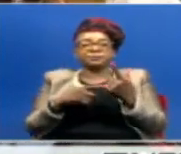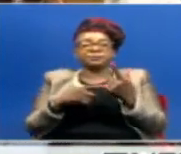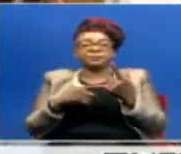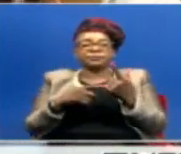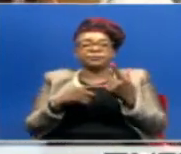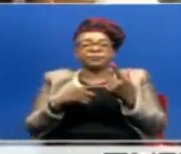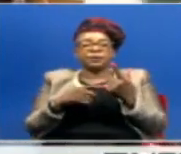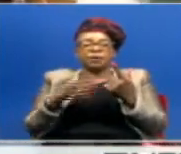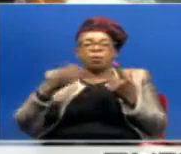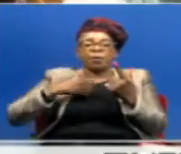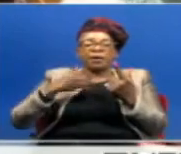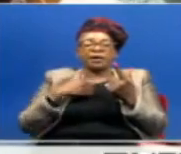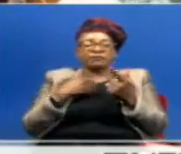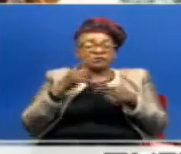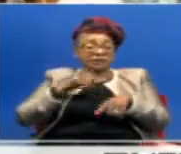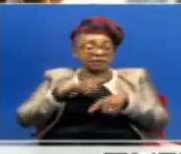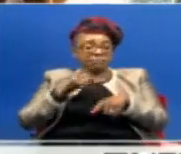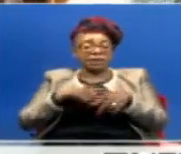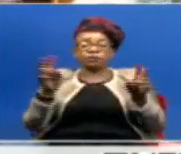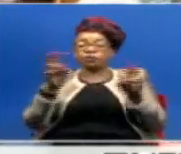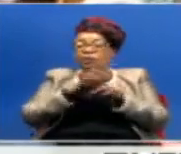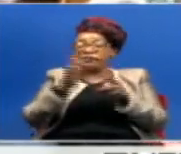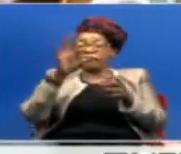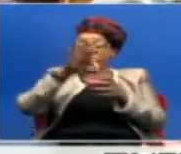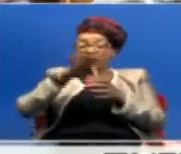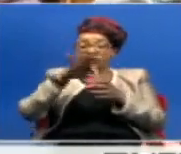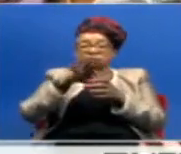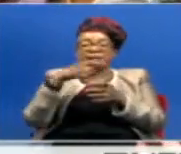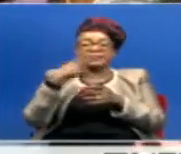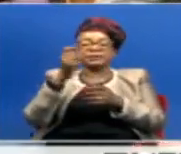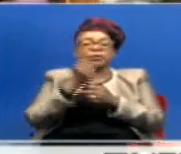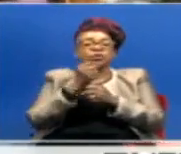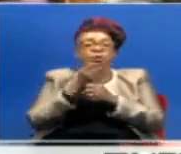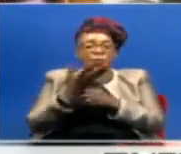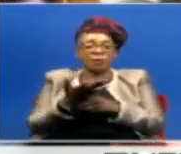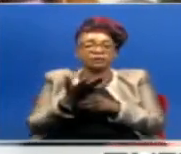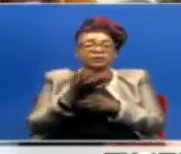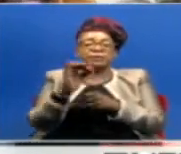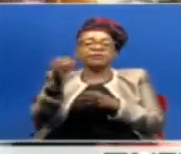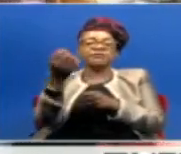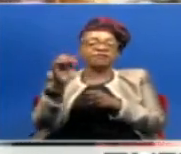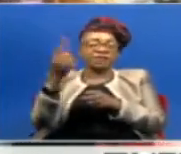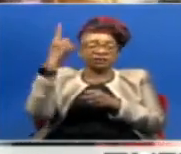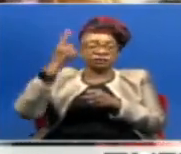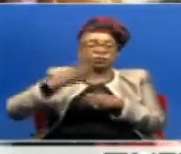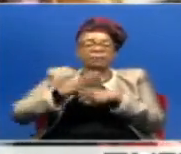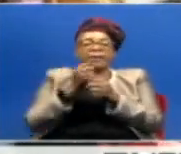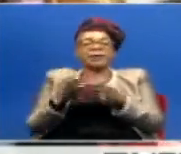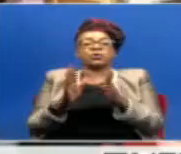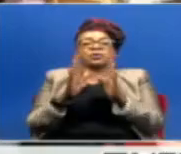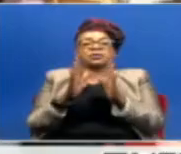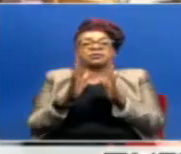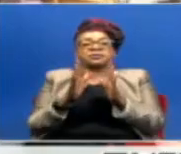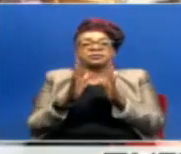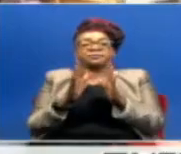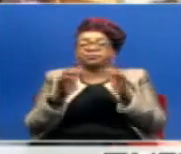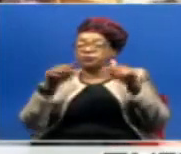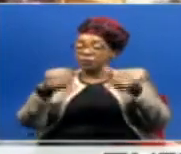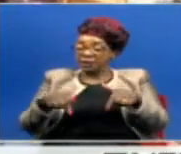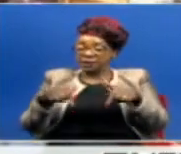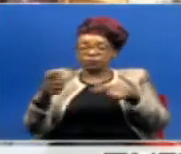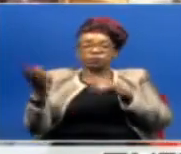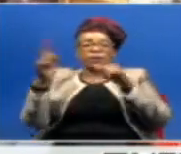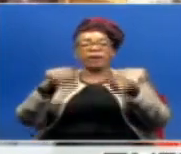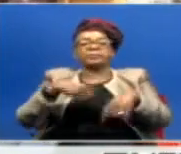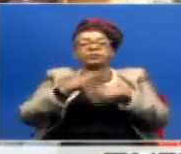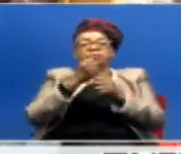hapa, niliwaambia nitawafanyia. Maya kwanza nilisema tutatengeneza barabara. Leo tumekuja kutengeneza barabara.